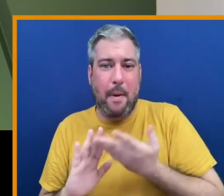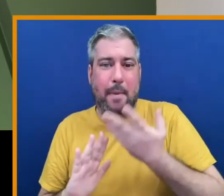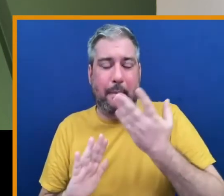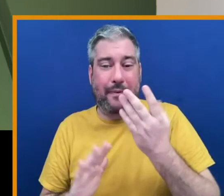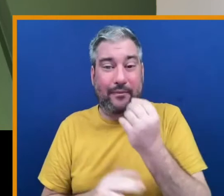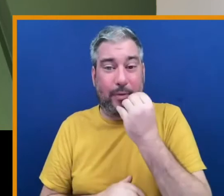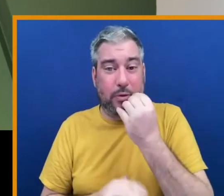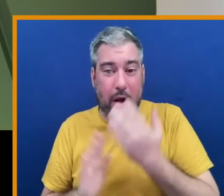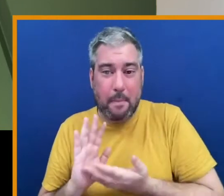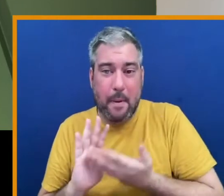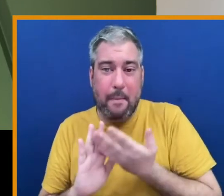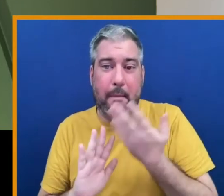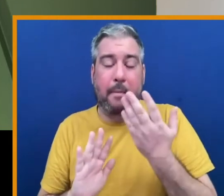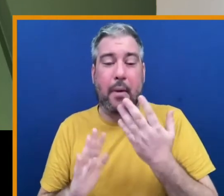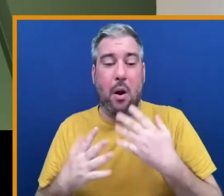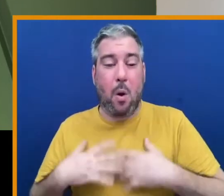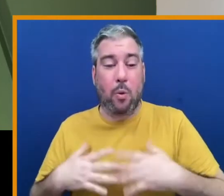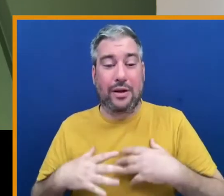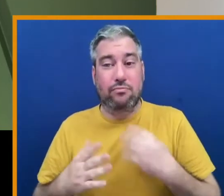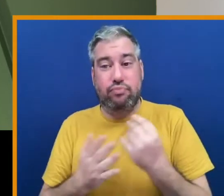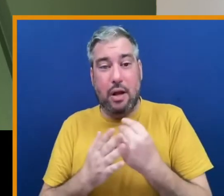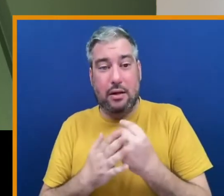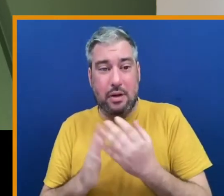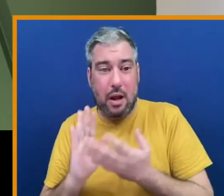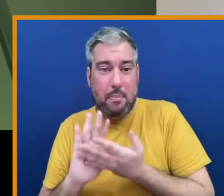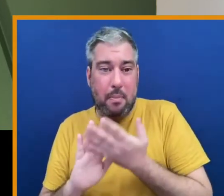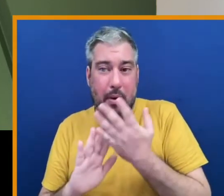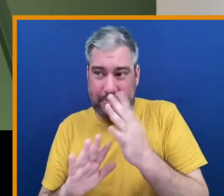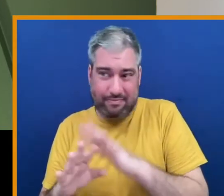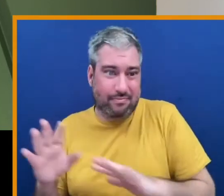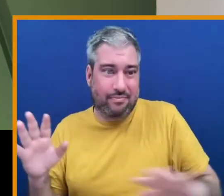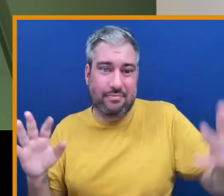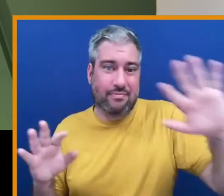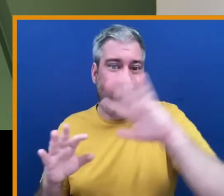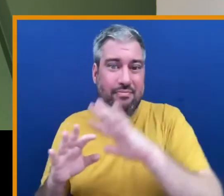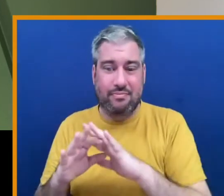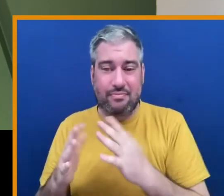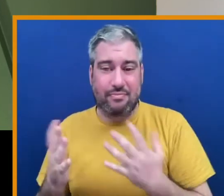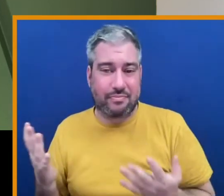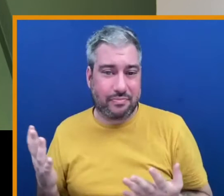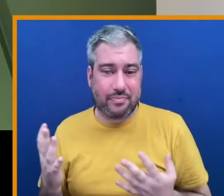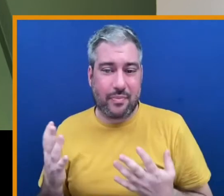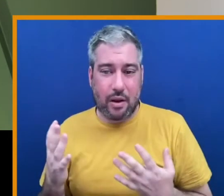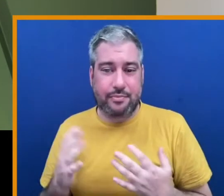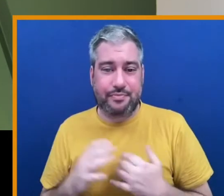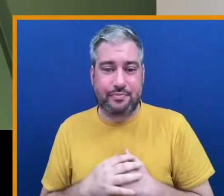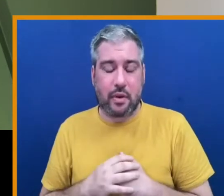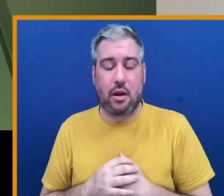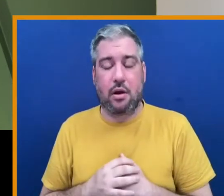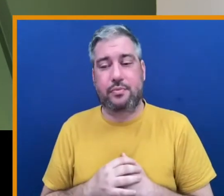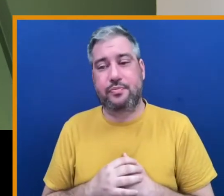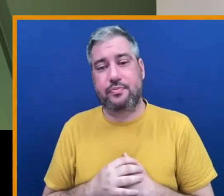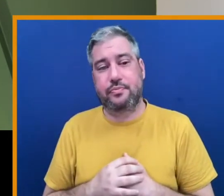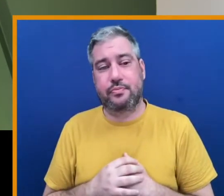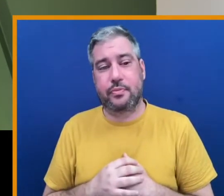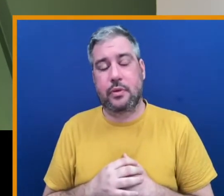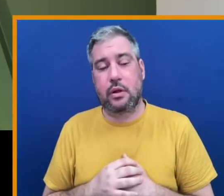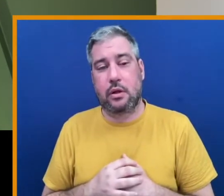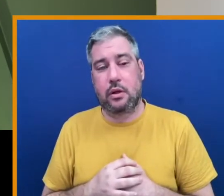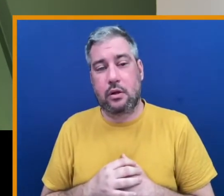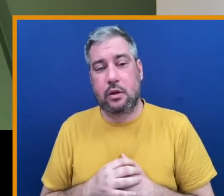mentioned, is going up. So I'm very much against Amendment 3. At the recent by-election here in